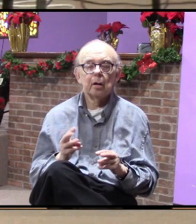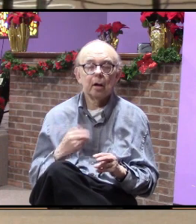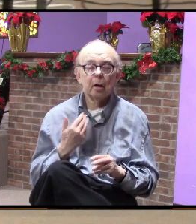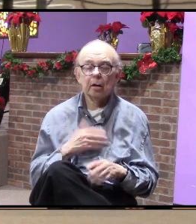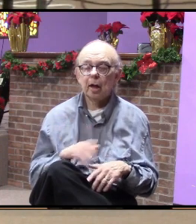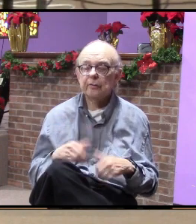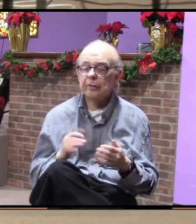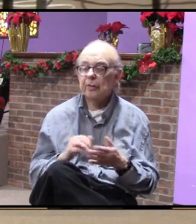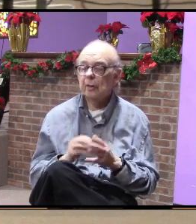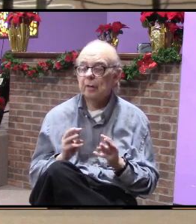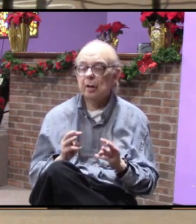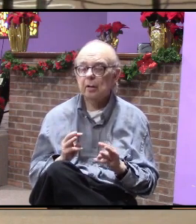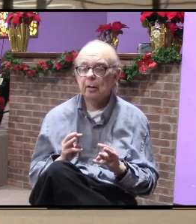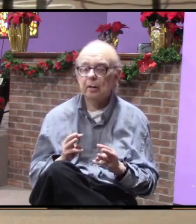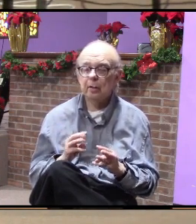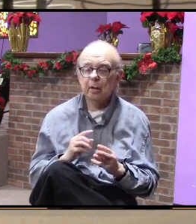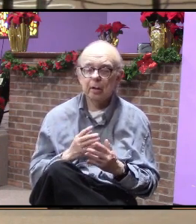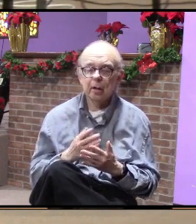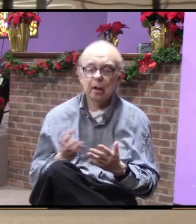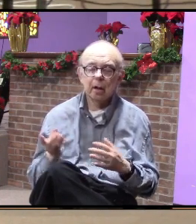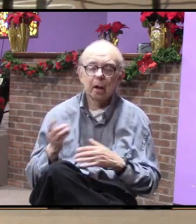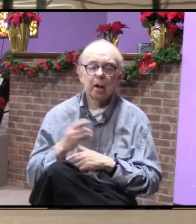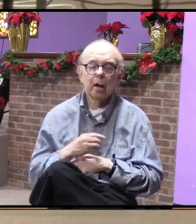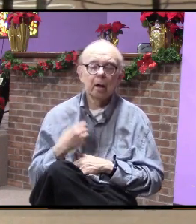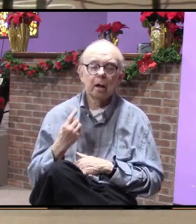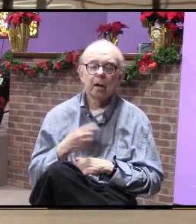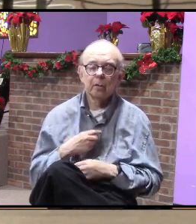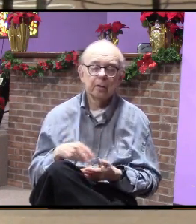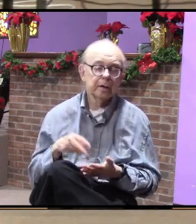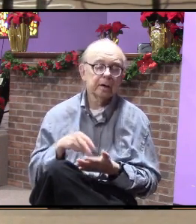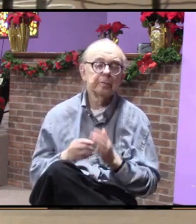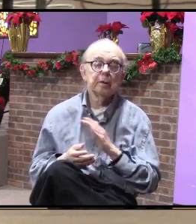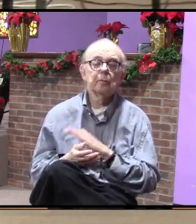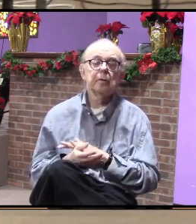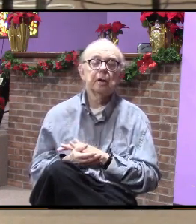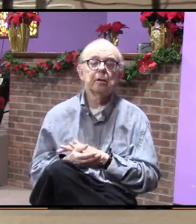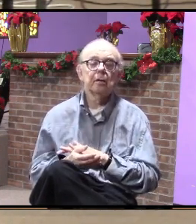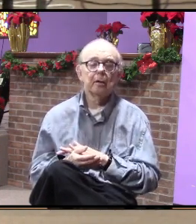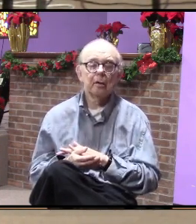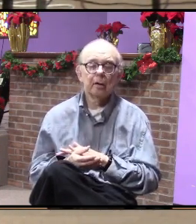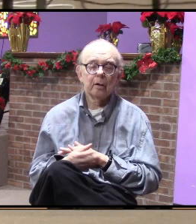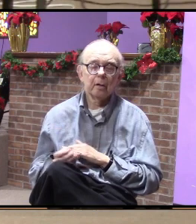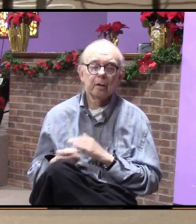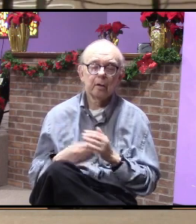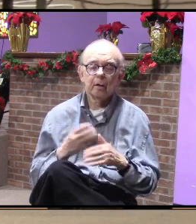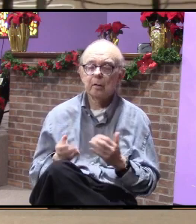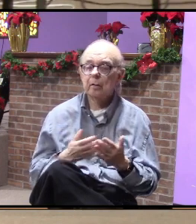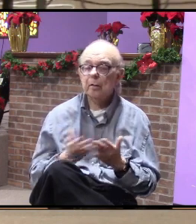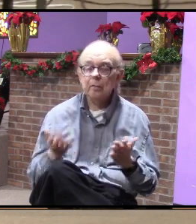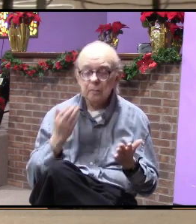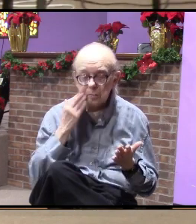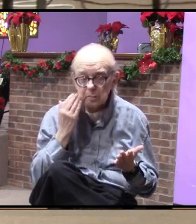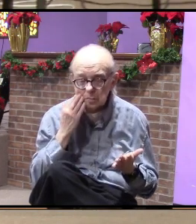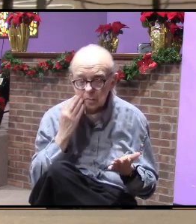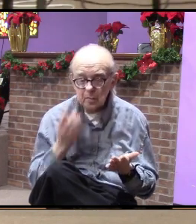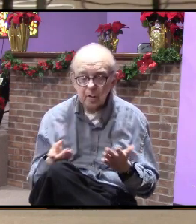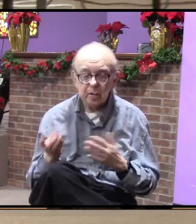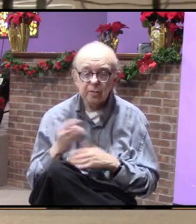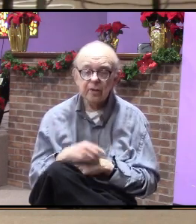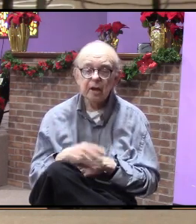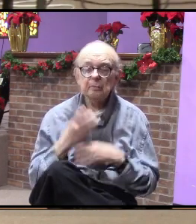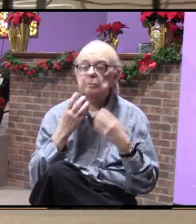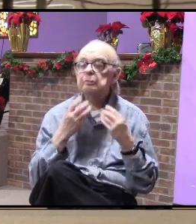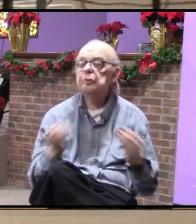life is. There are some days that we get up in the morning, and the next thing you know, the day is